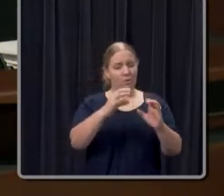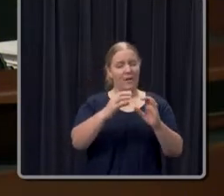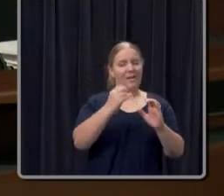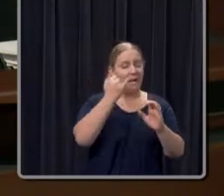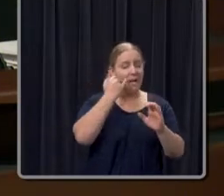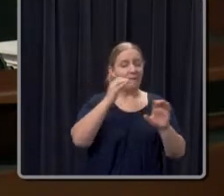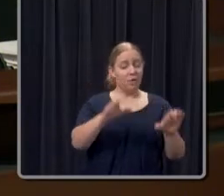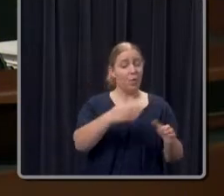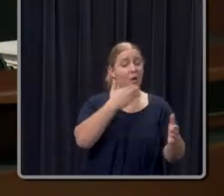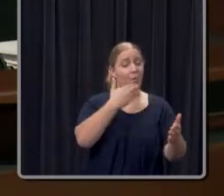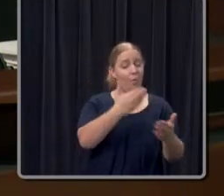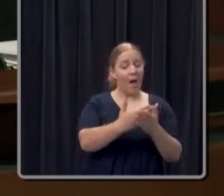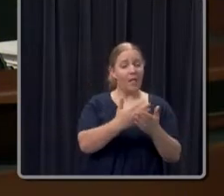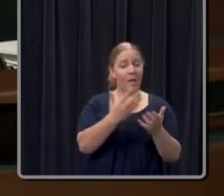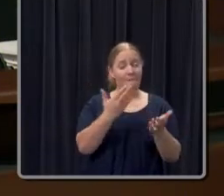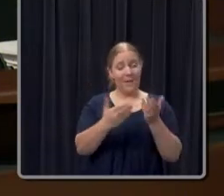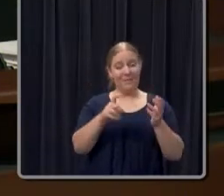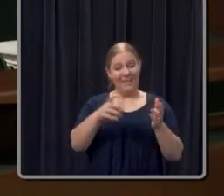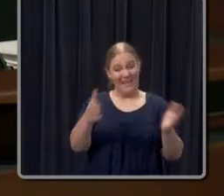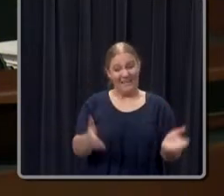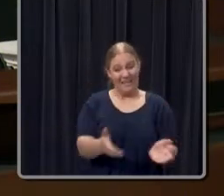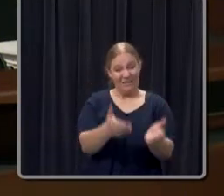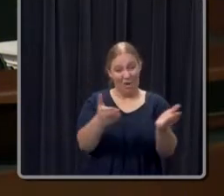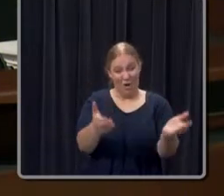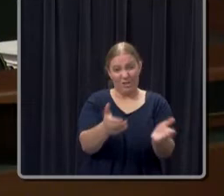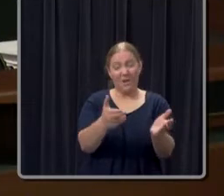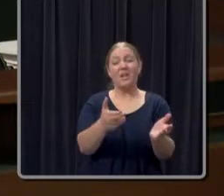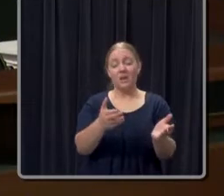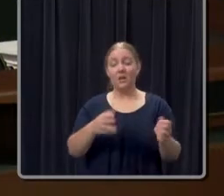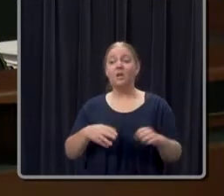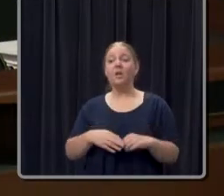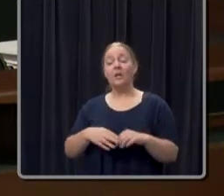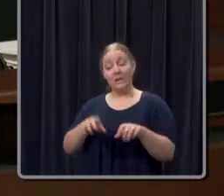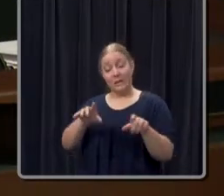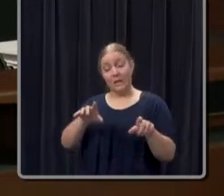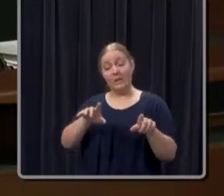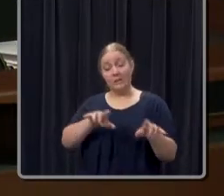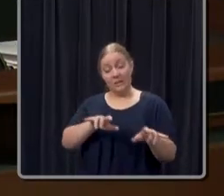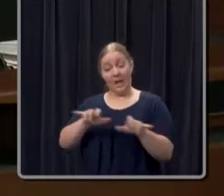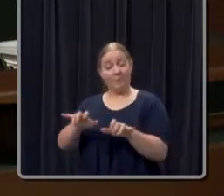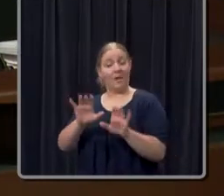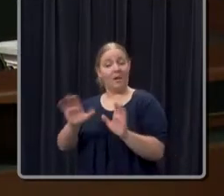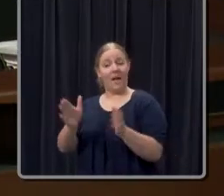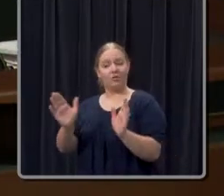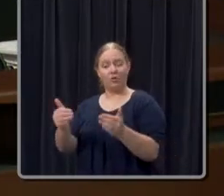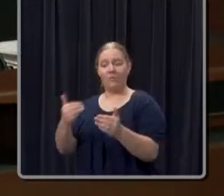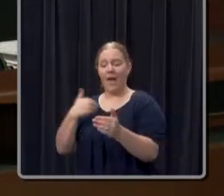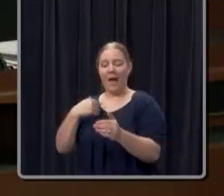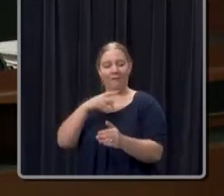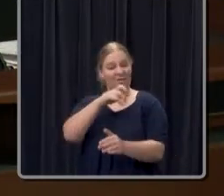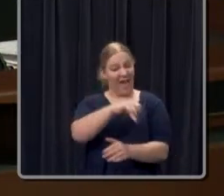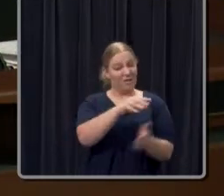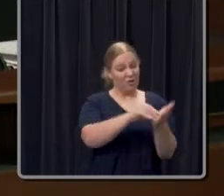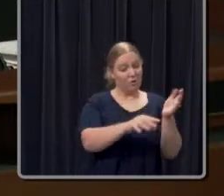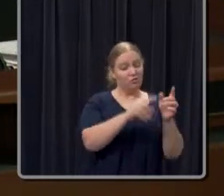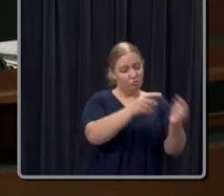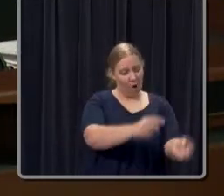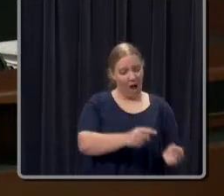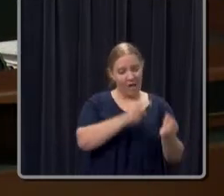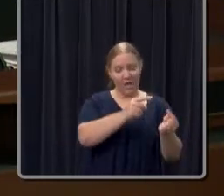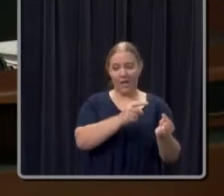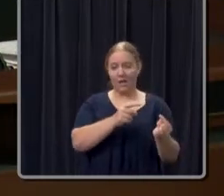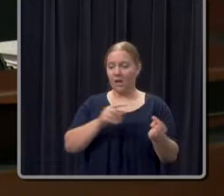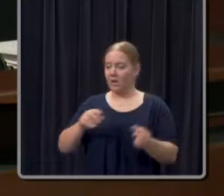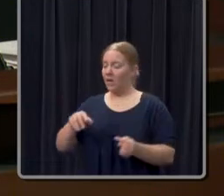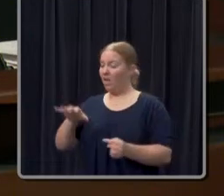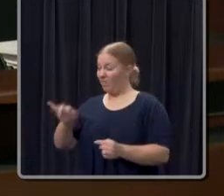that may need to be pushed, right? In the same classroom, you've got teachers who have said, I've got Johnny who's struggling and